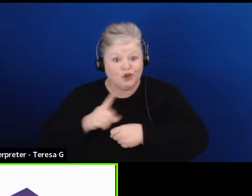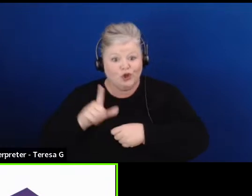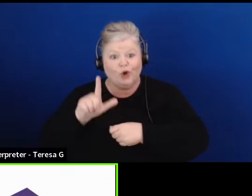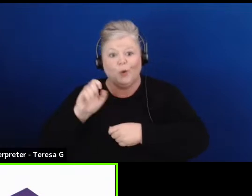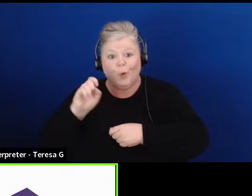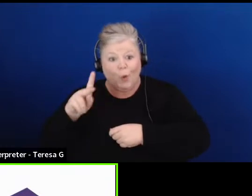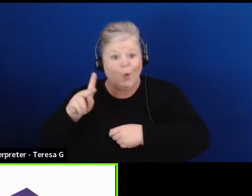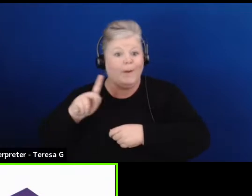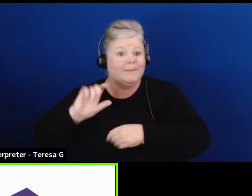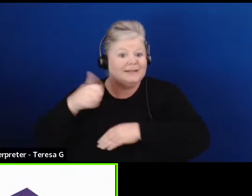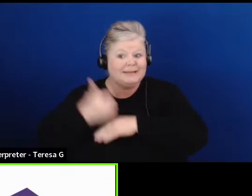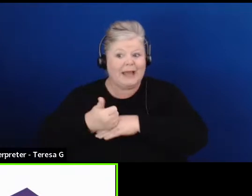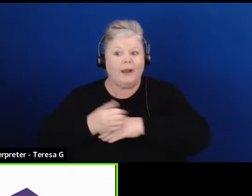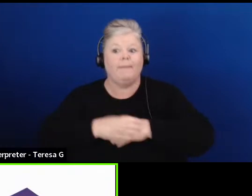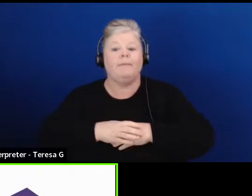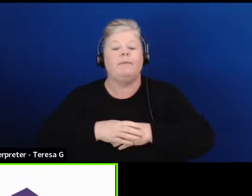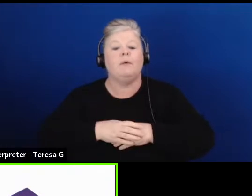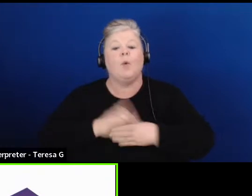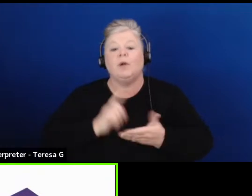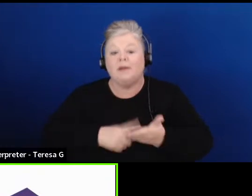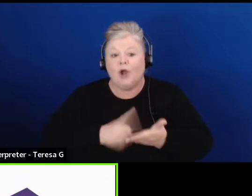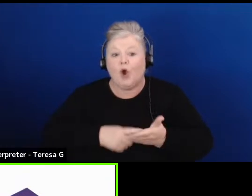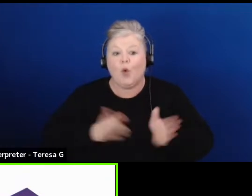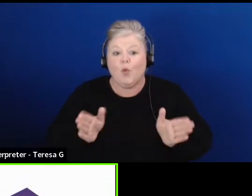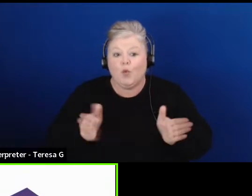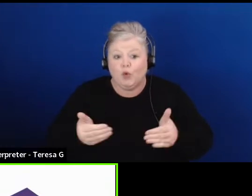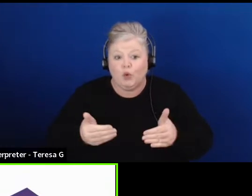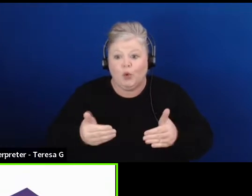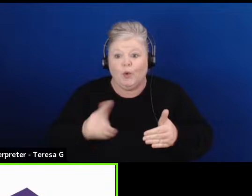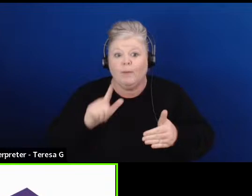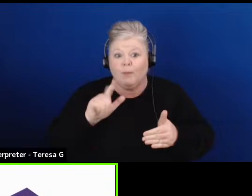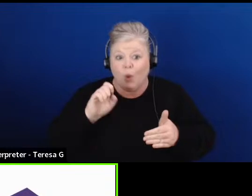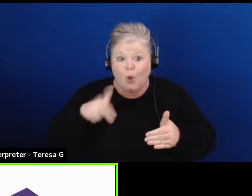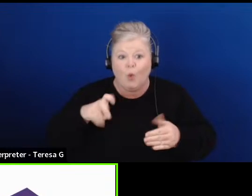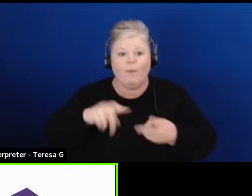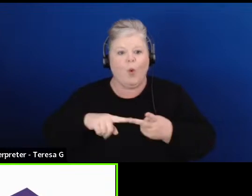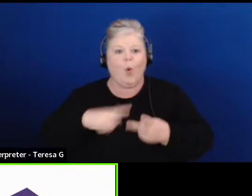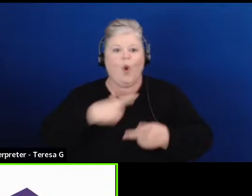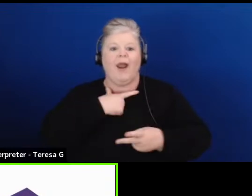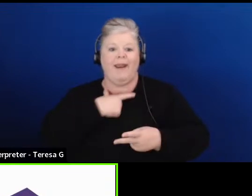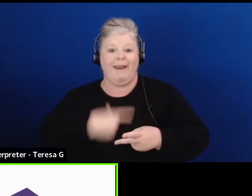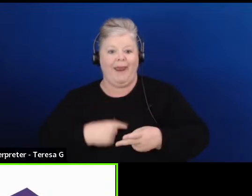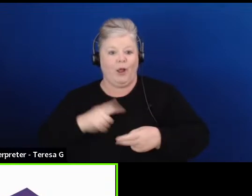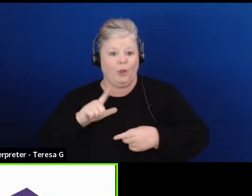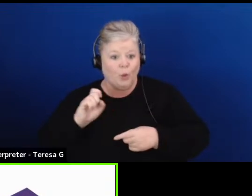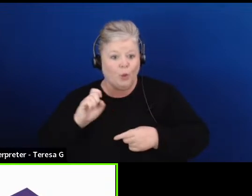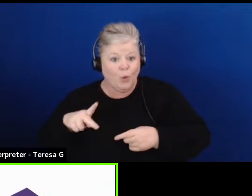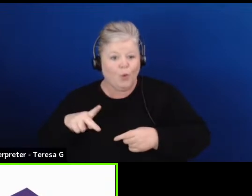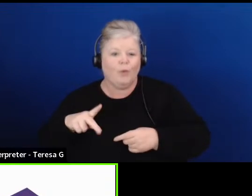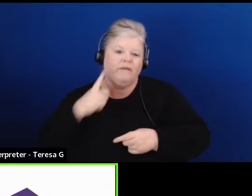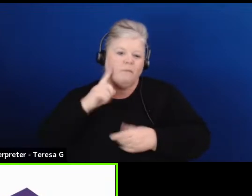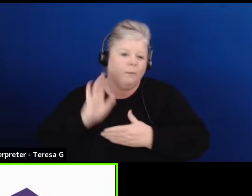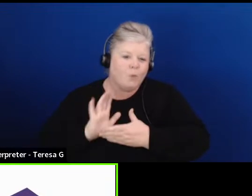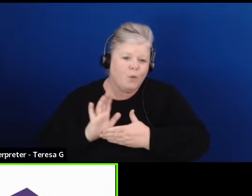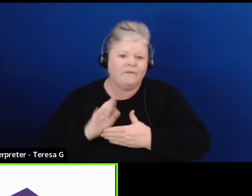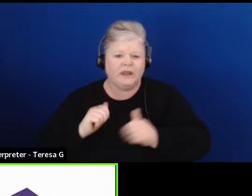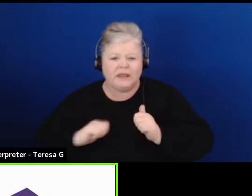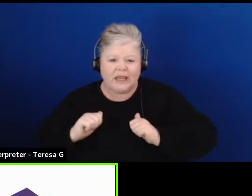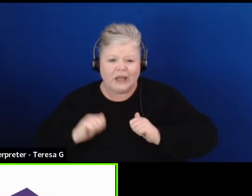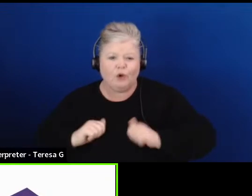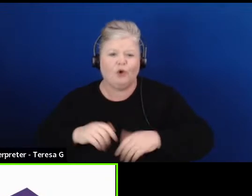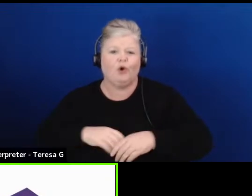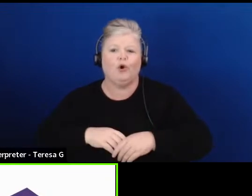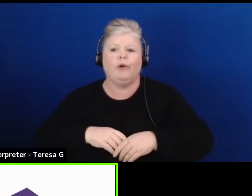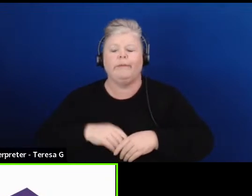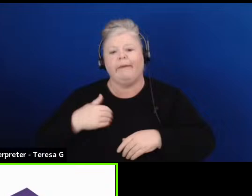again, we're talking about room loops. We're talking about neck loops that you use at the movie theater, performance spaces. We're talking about